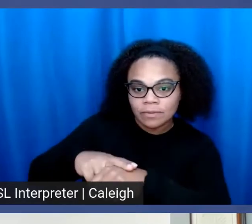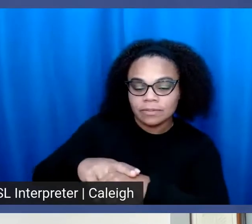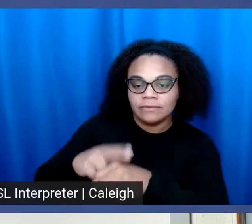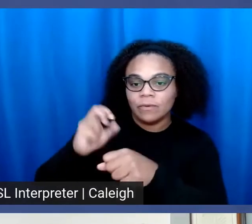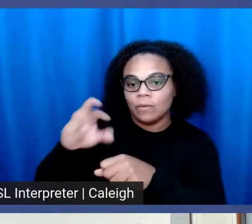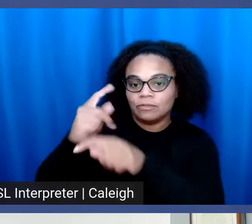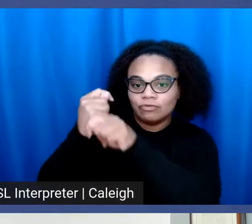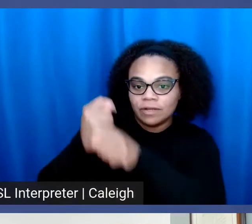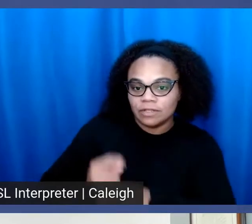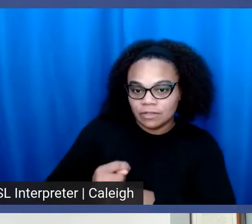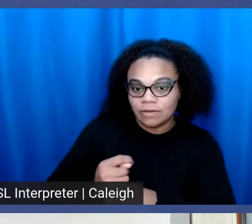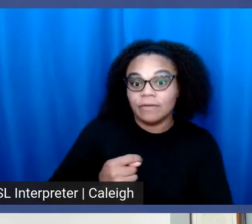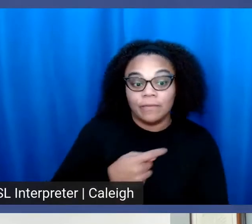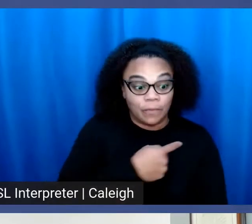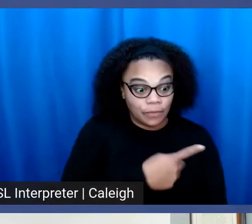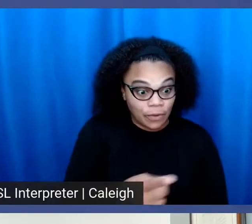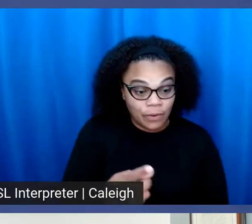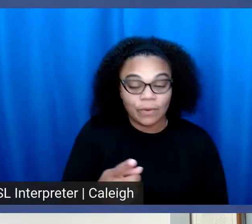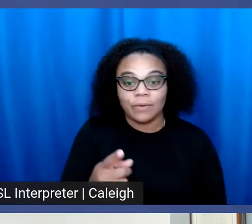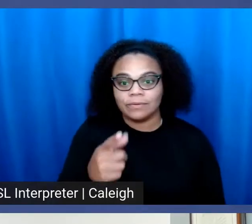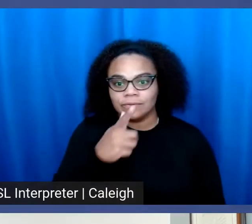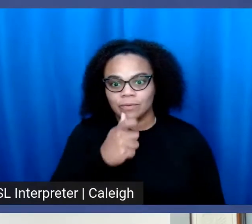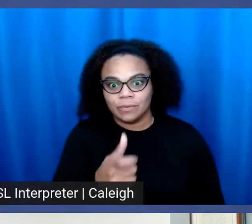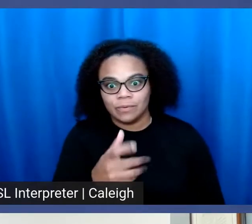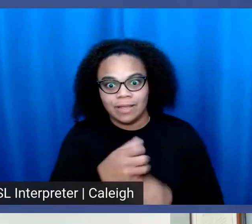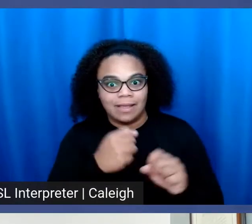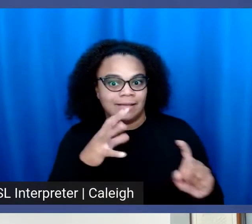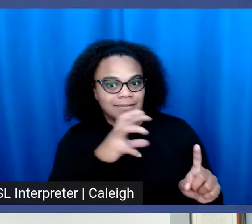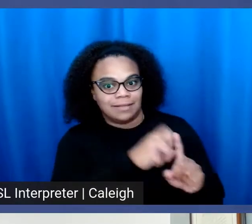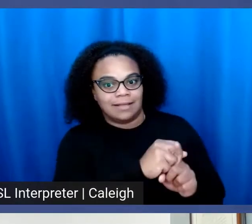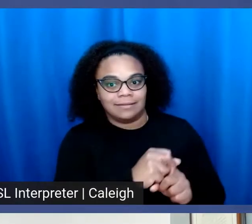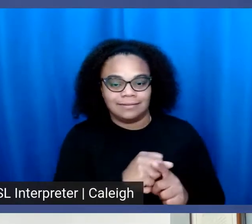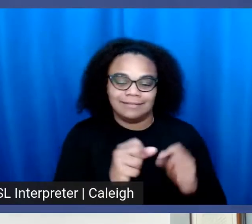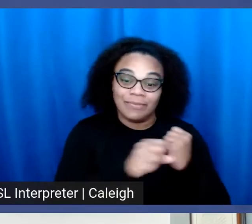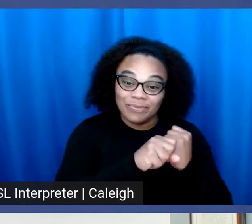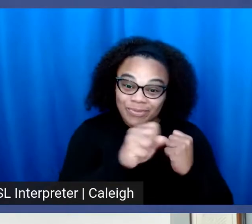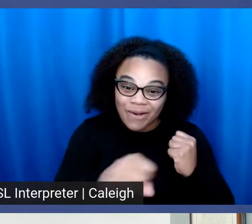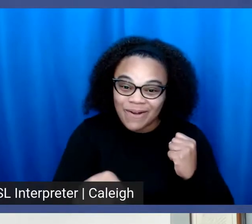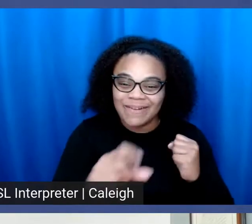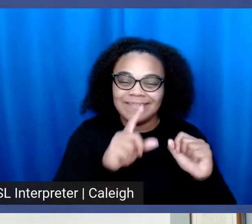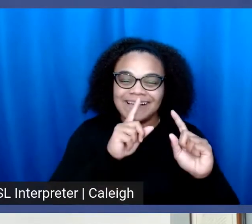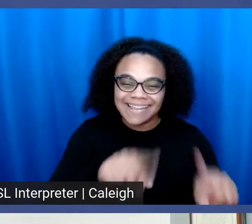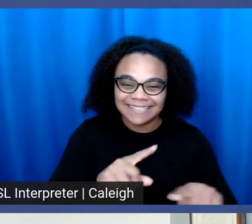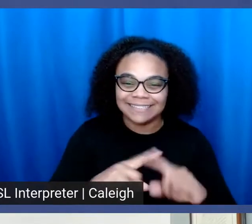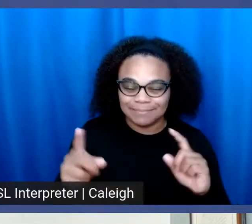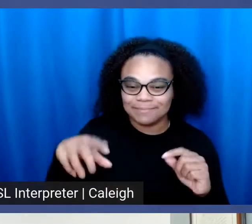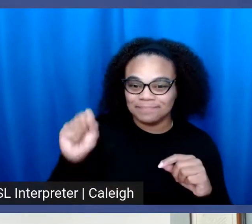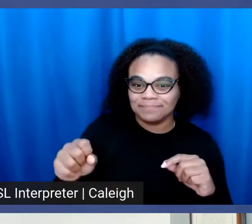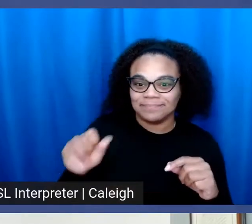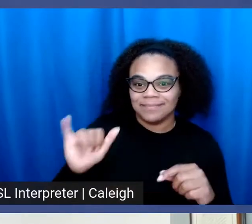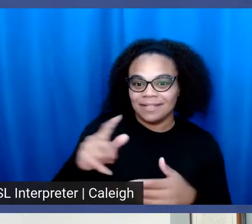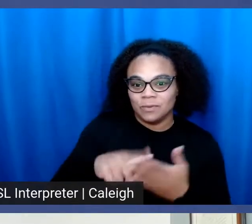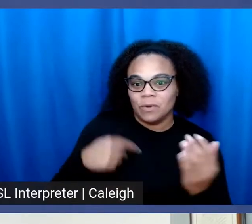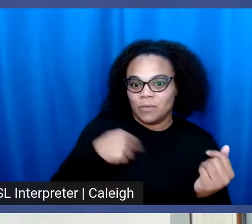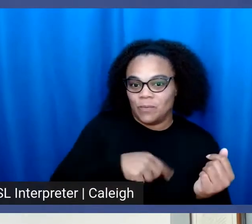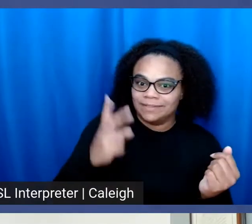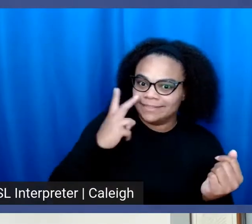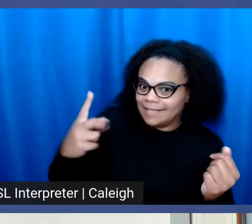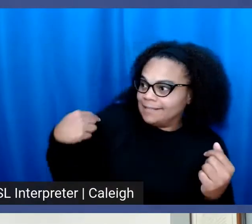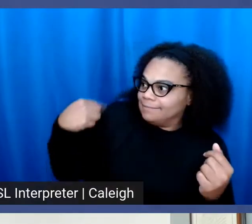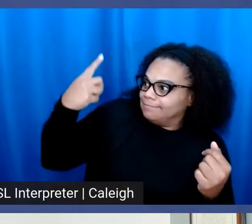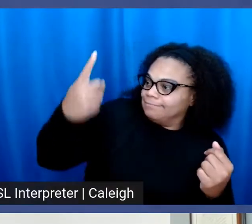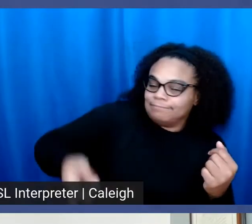traditional, right? Those are the folks who are attacked. So long answer. That's what we're seeing historically, and what's resurging again